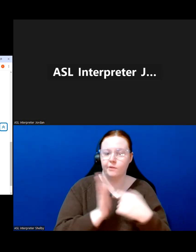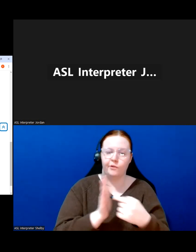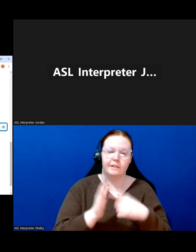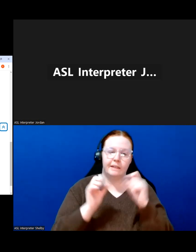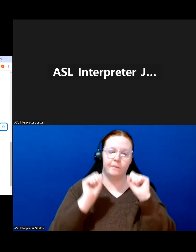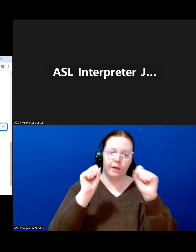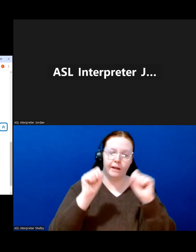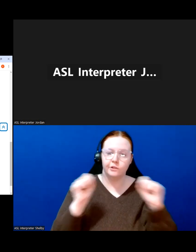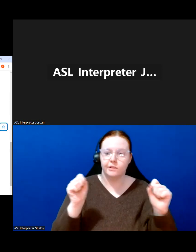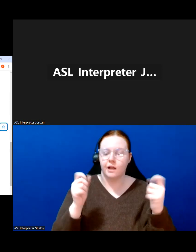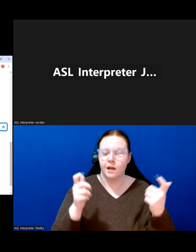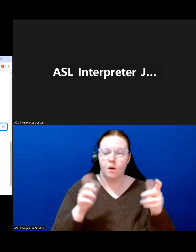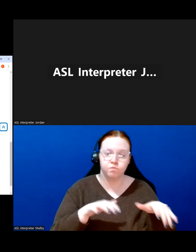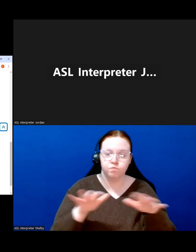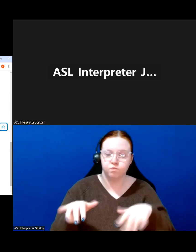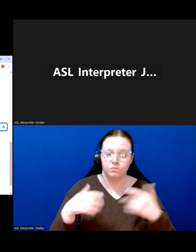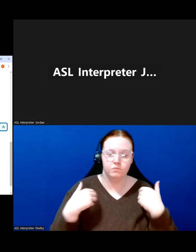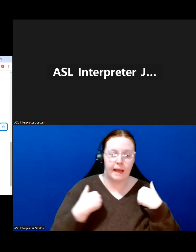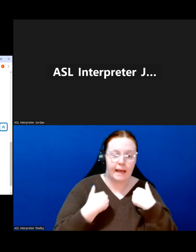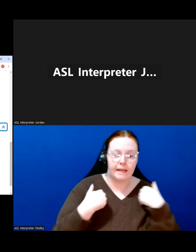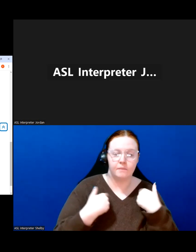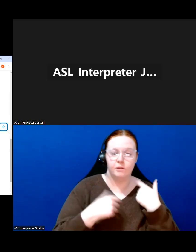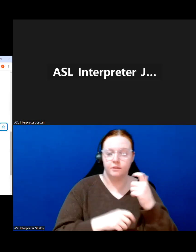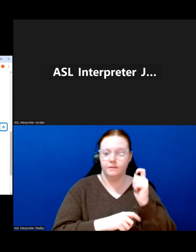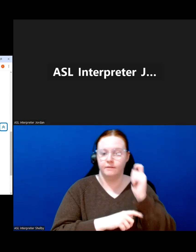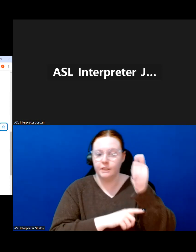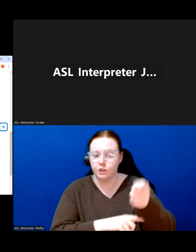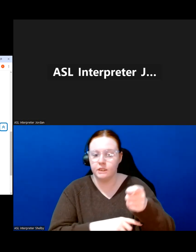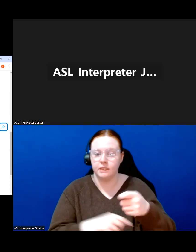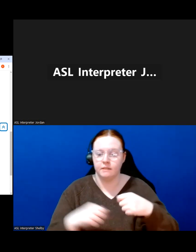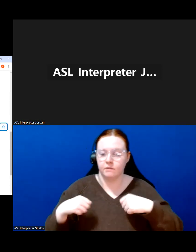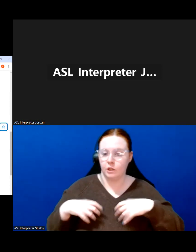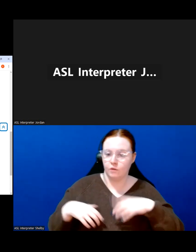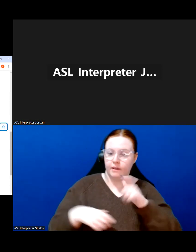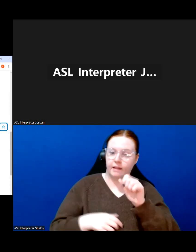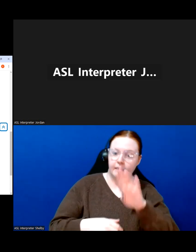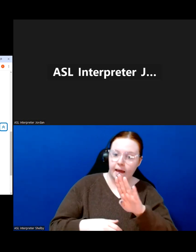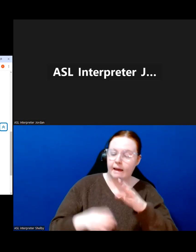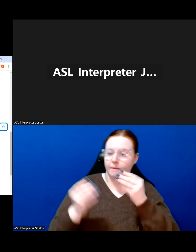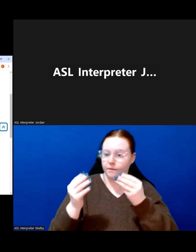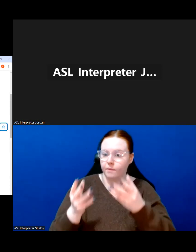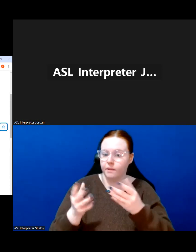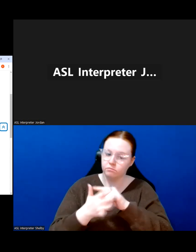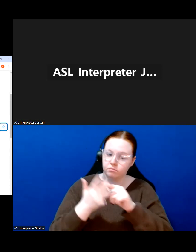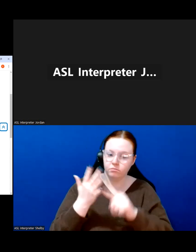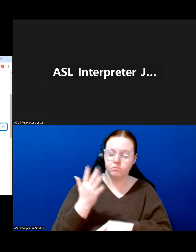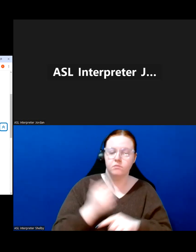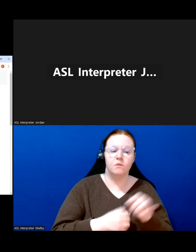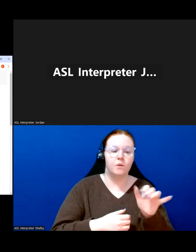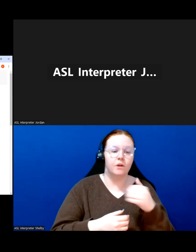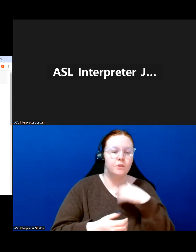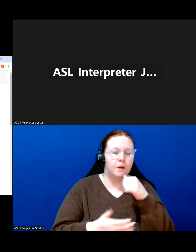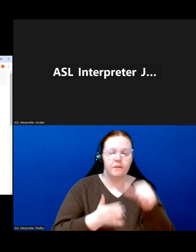relaxation, animals, fishing, Newfoundland and Labrador specifically. We also have pages on like